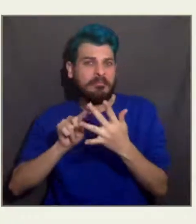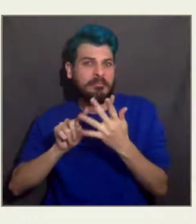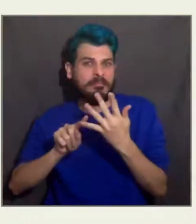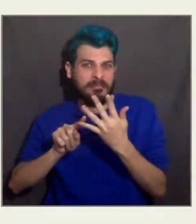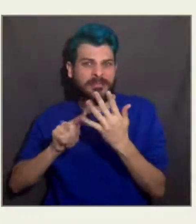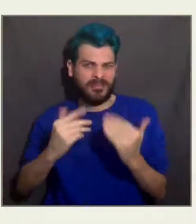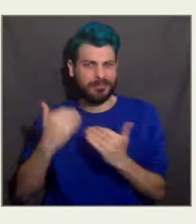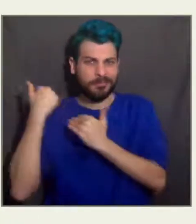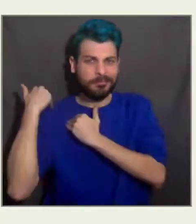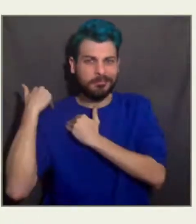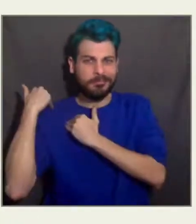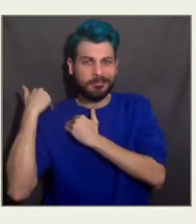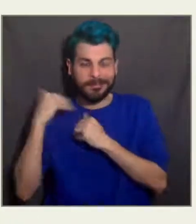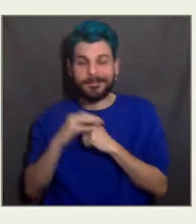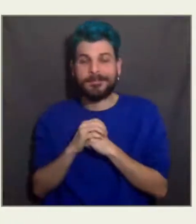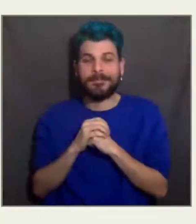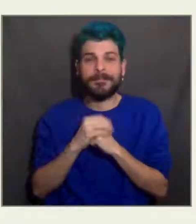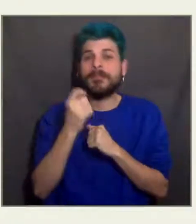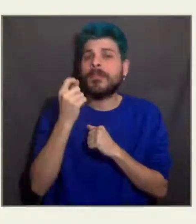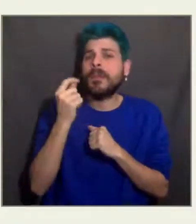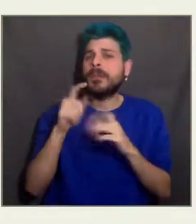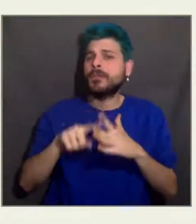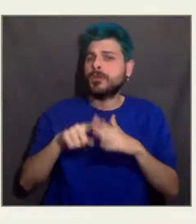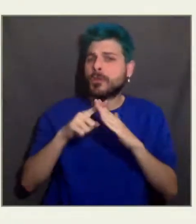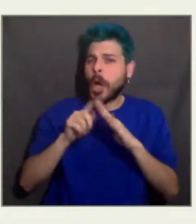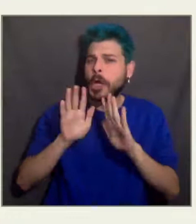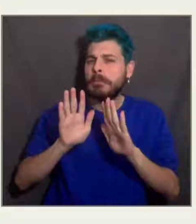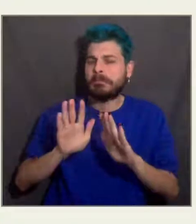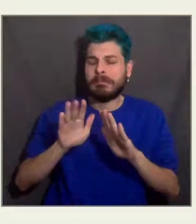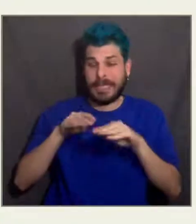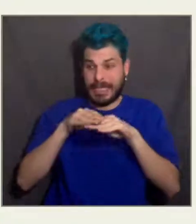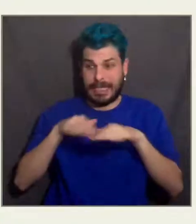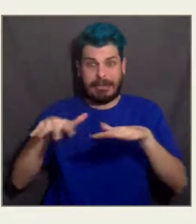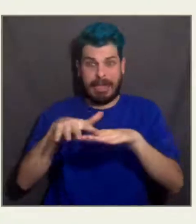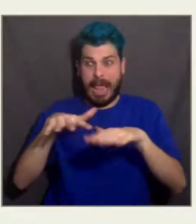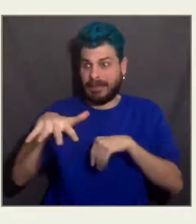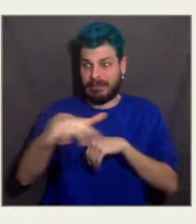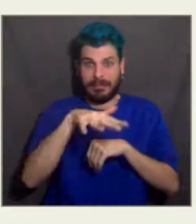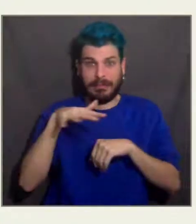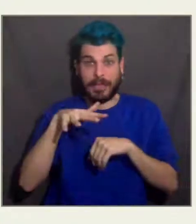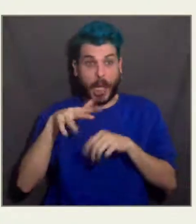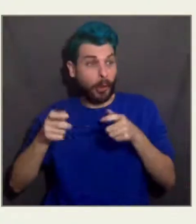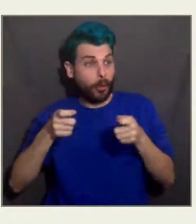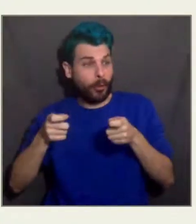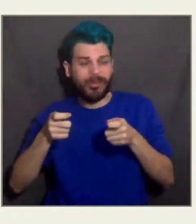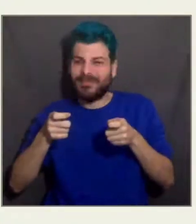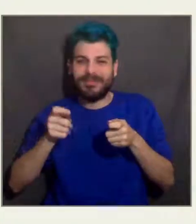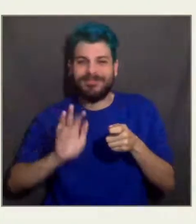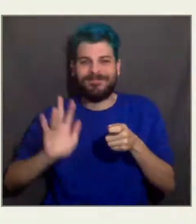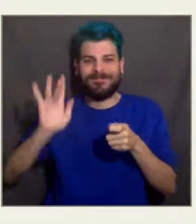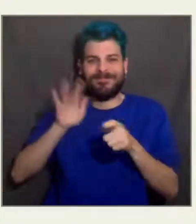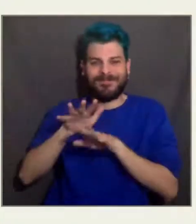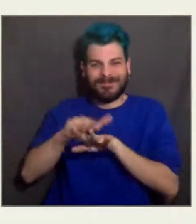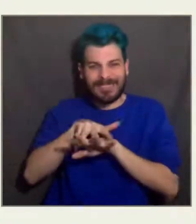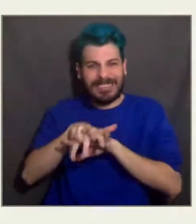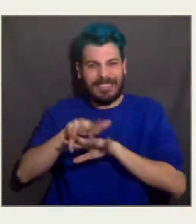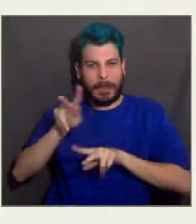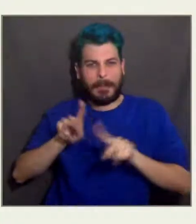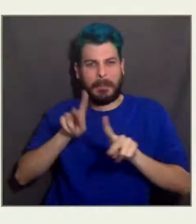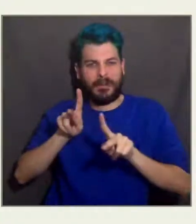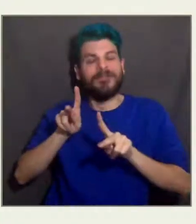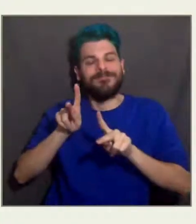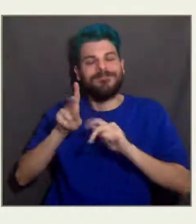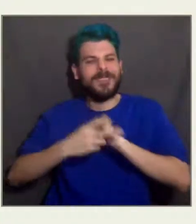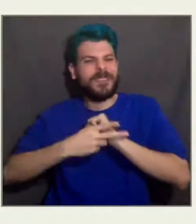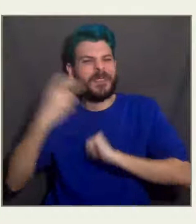We want to acknowledge that the land we are on and the land Metro oversees is native land and was stolen from people who